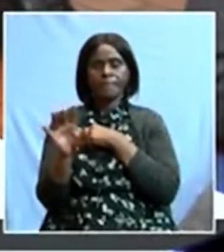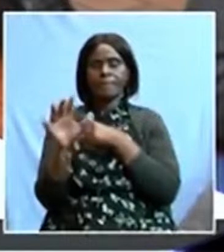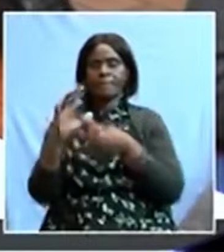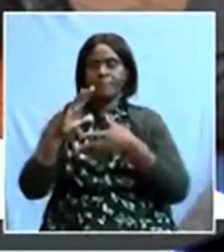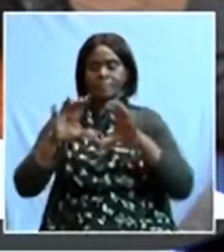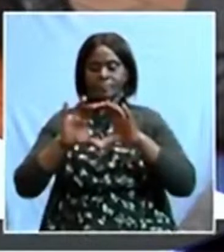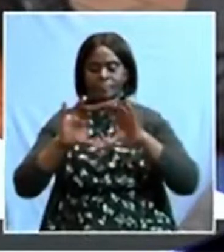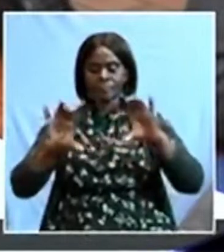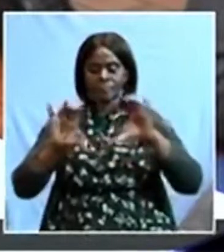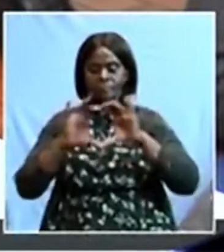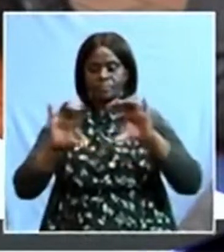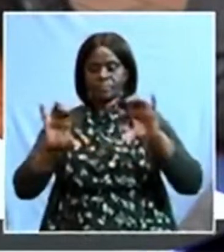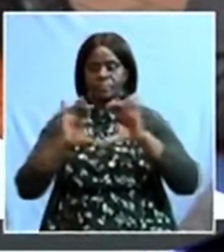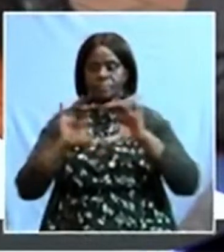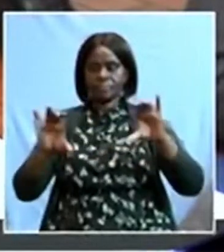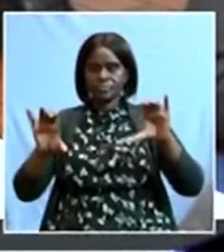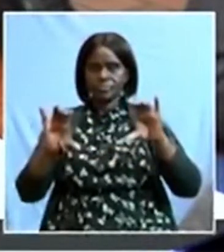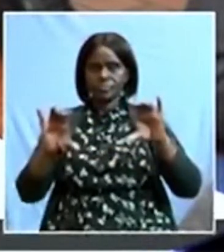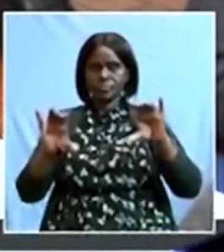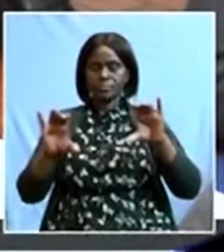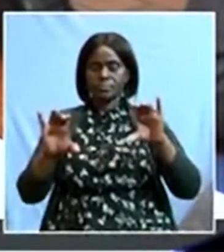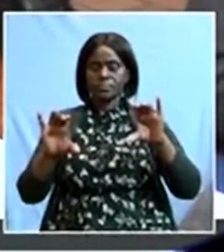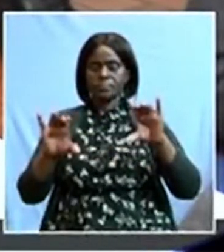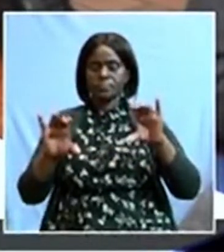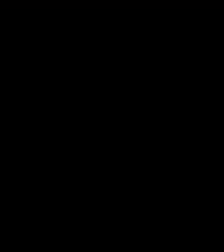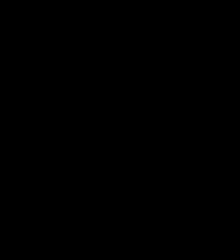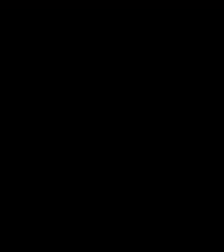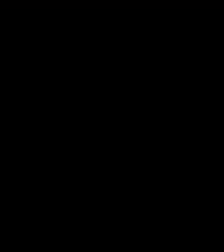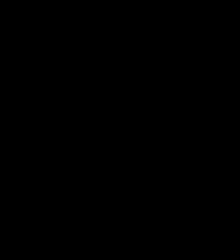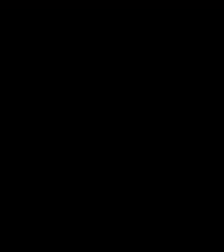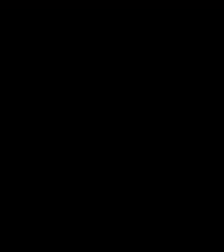decoders and other